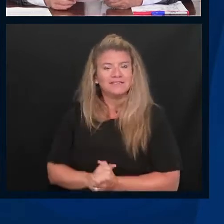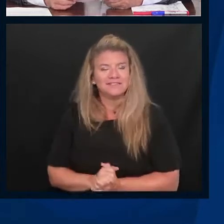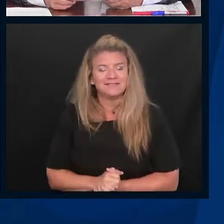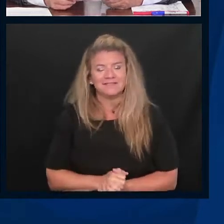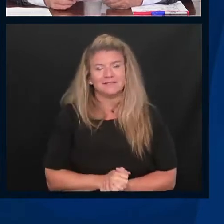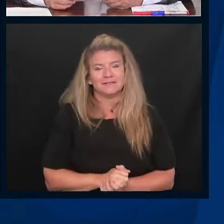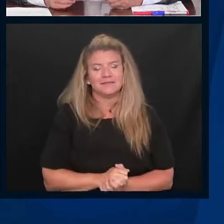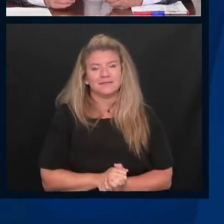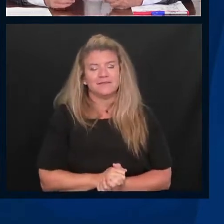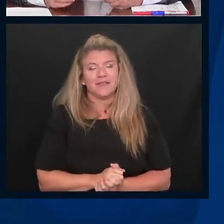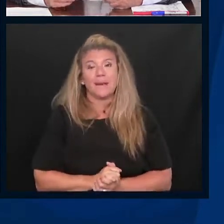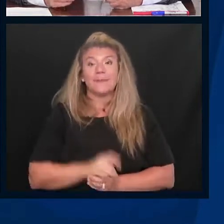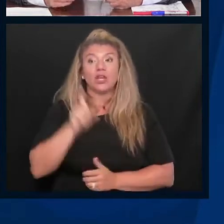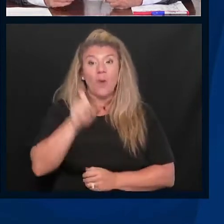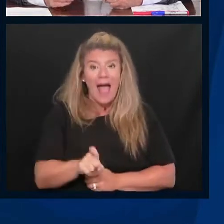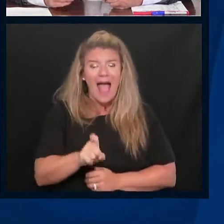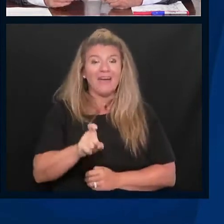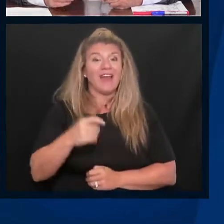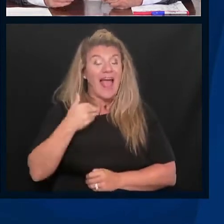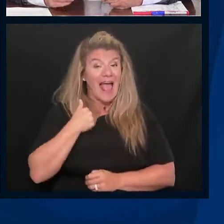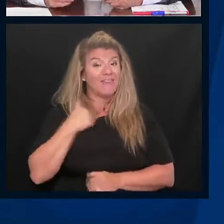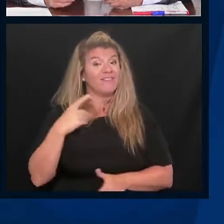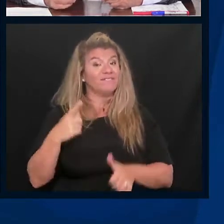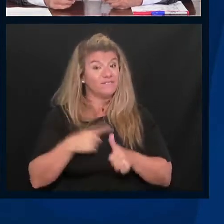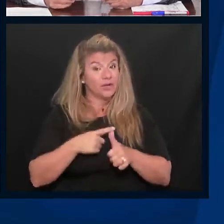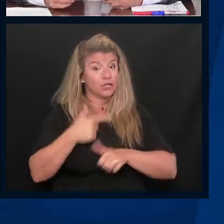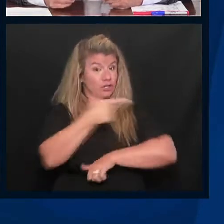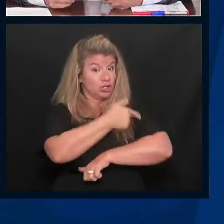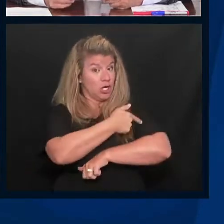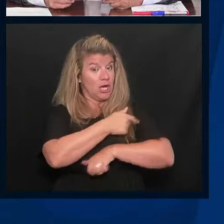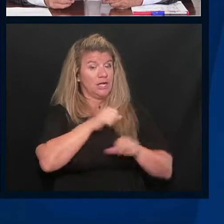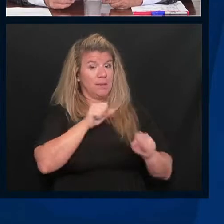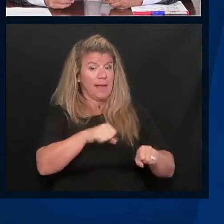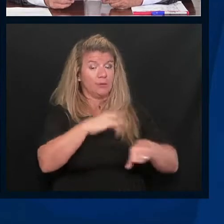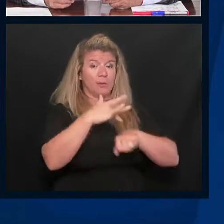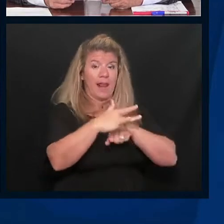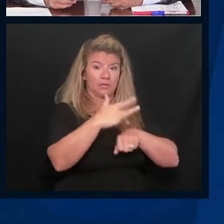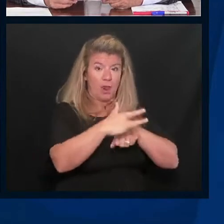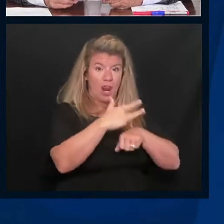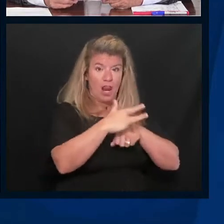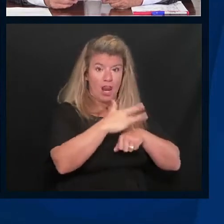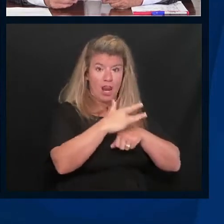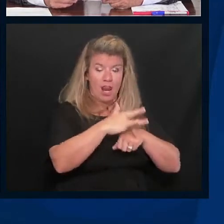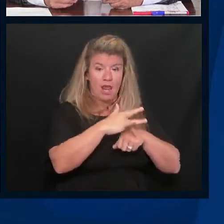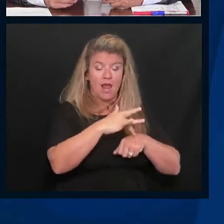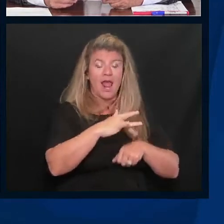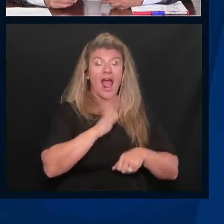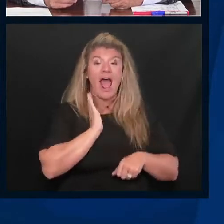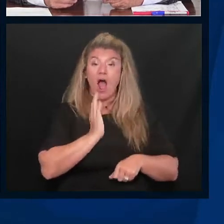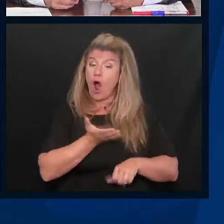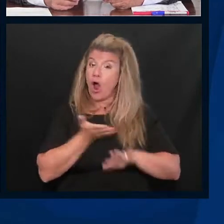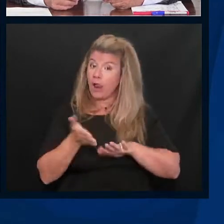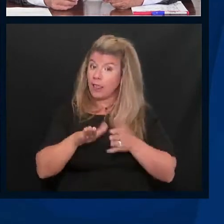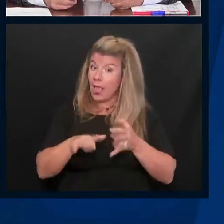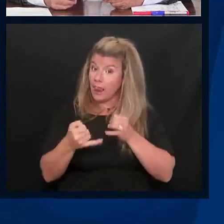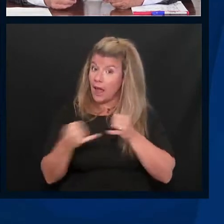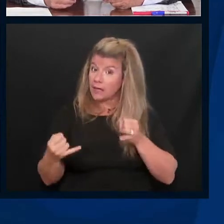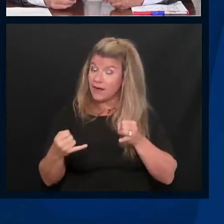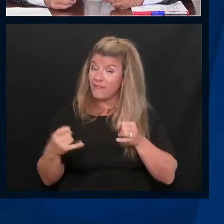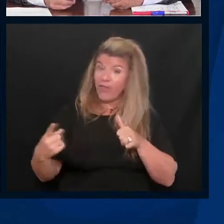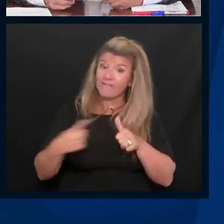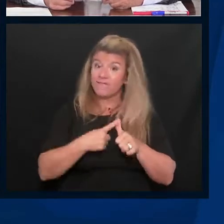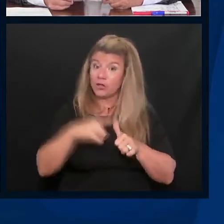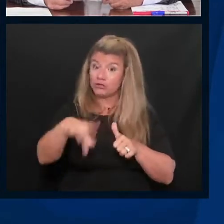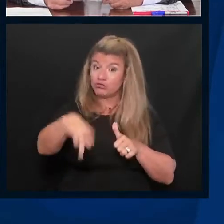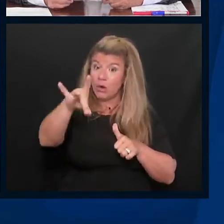everything. But you've got to have your first shot to be eligible, and we're going to cut off the drawing for the first